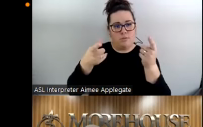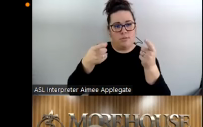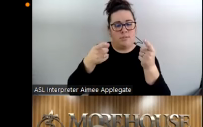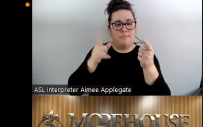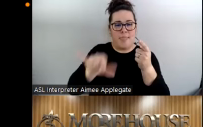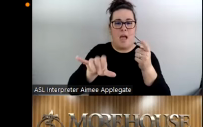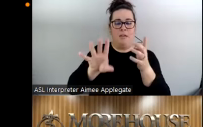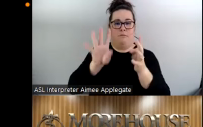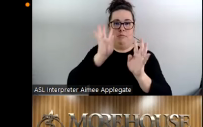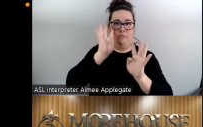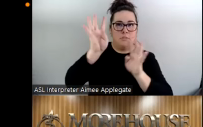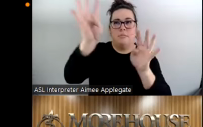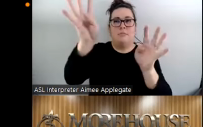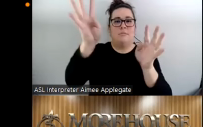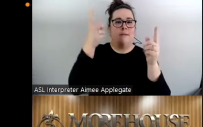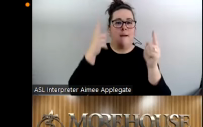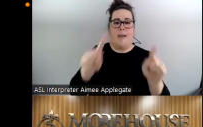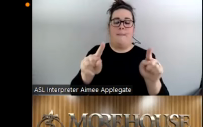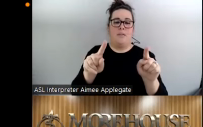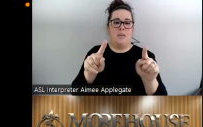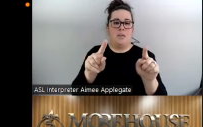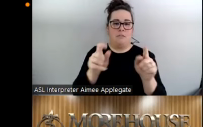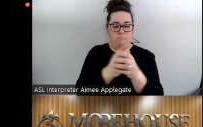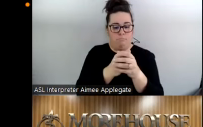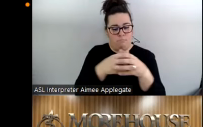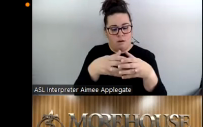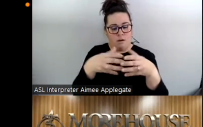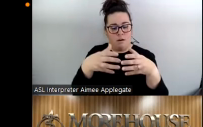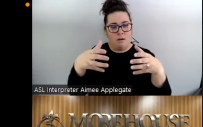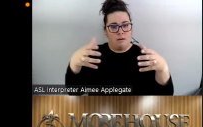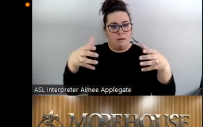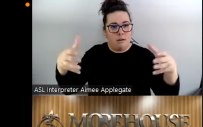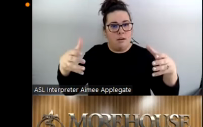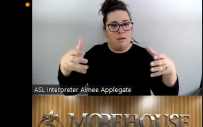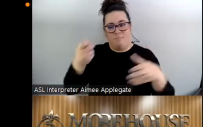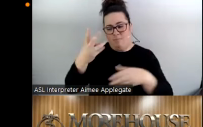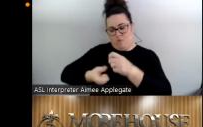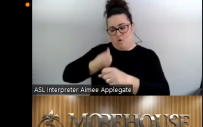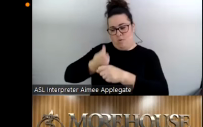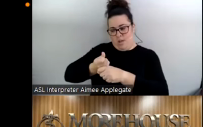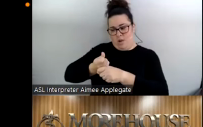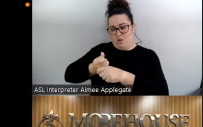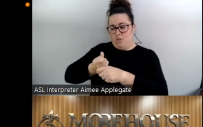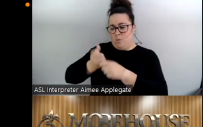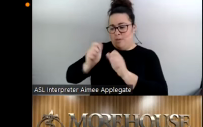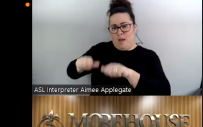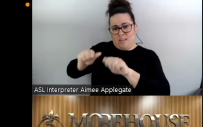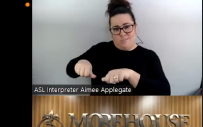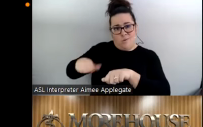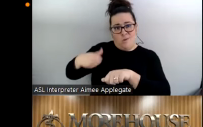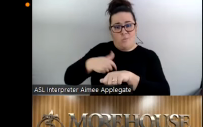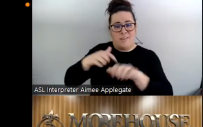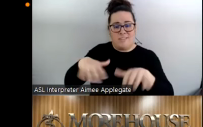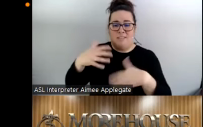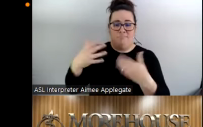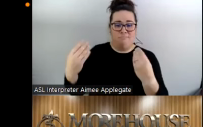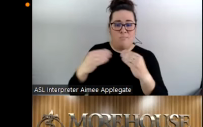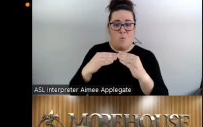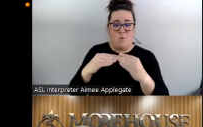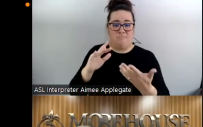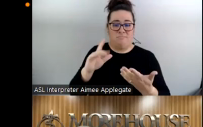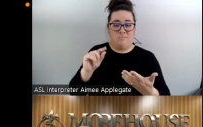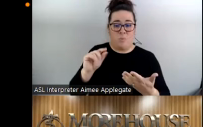of compounding rate over time, it just is increasing. What was possible in the last few years, we've probably done more in the last 20, 50 years. And